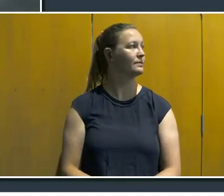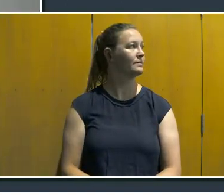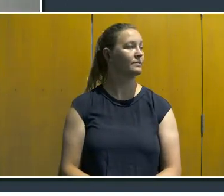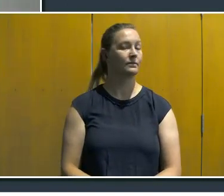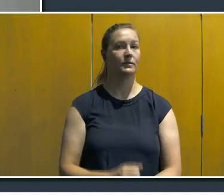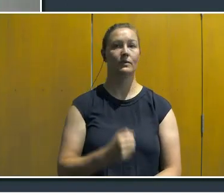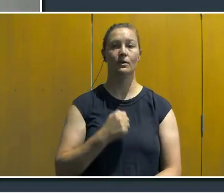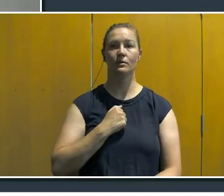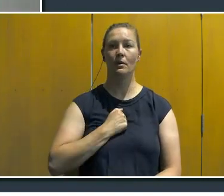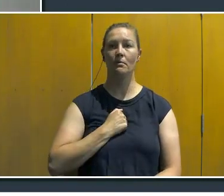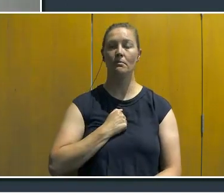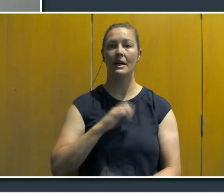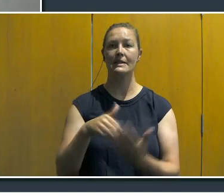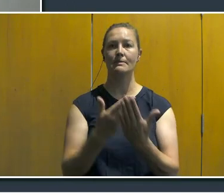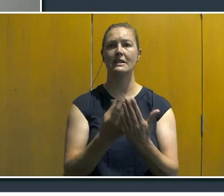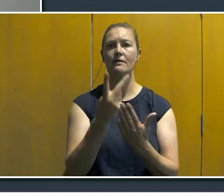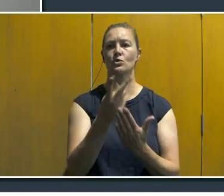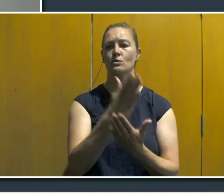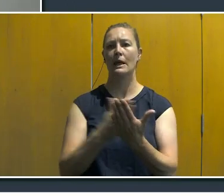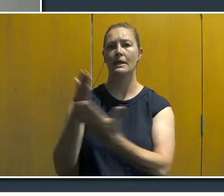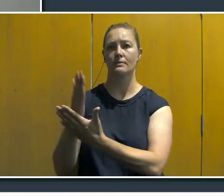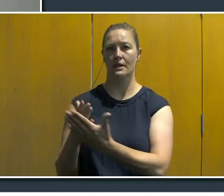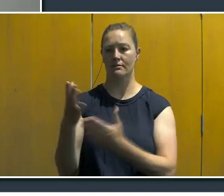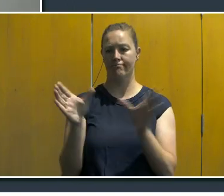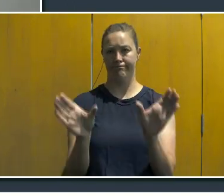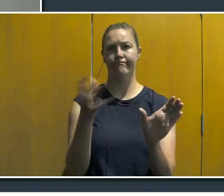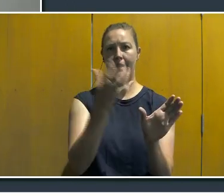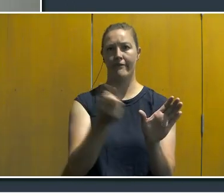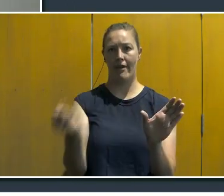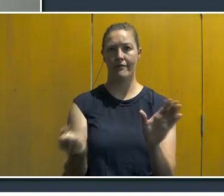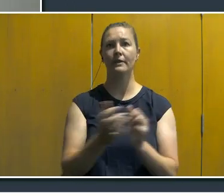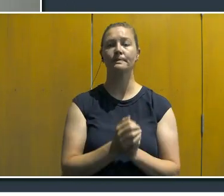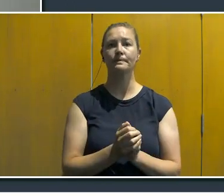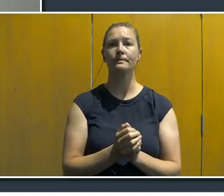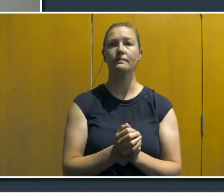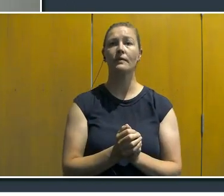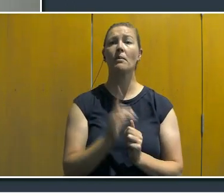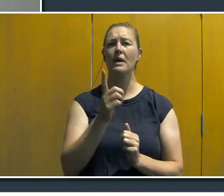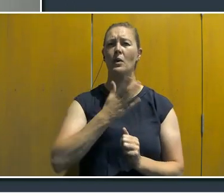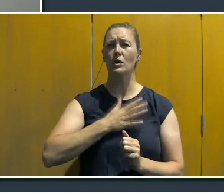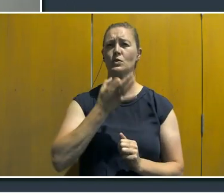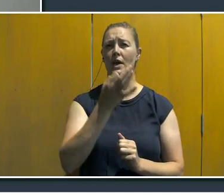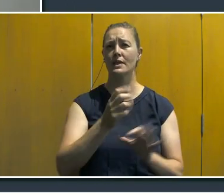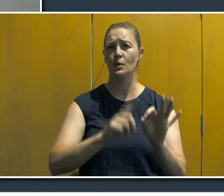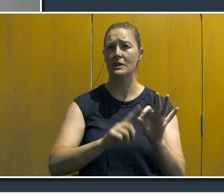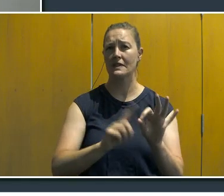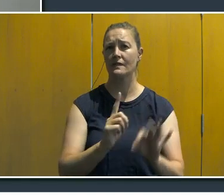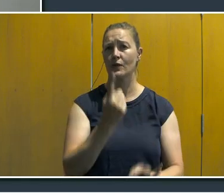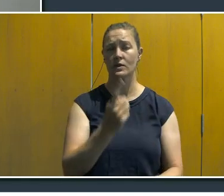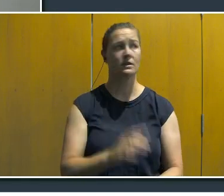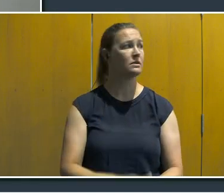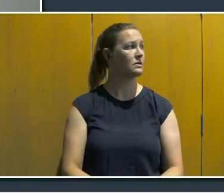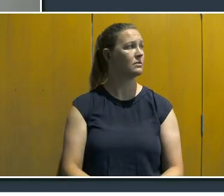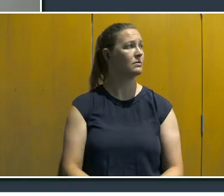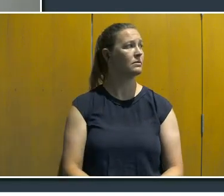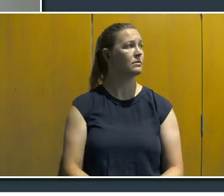My submission is sort of in two parts, but I just wonder if I may be permitted to ask a question first.